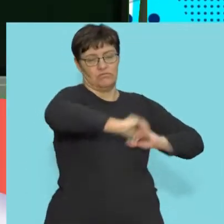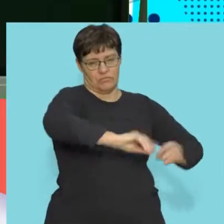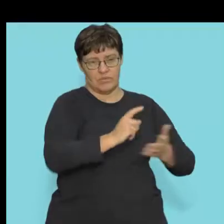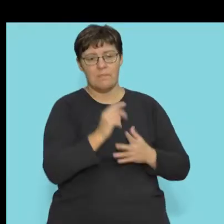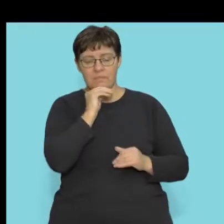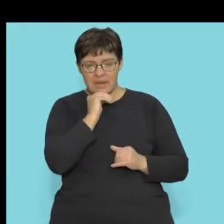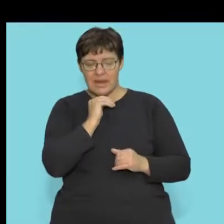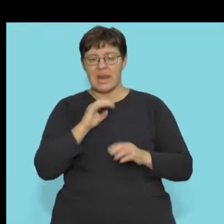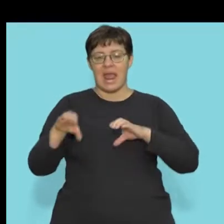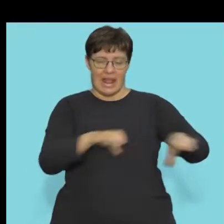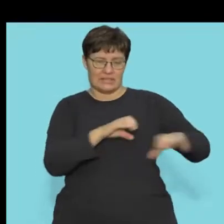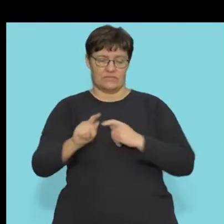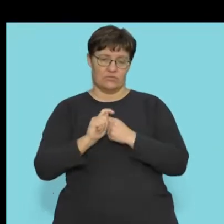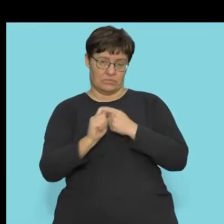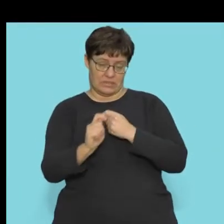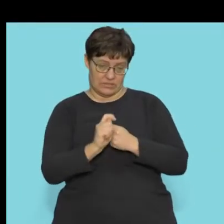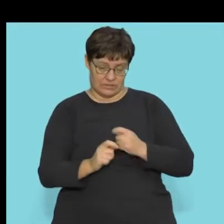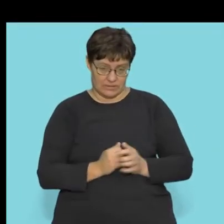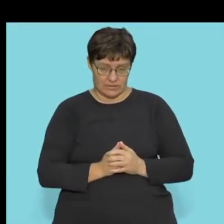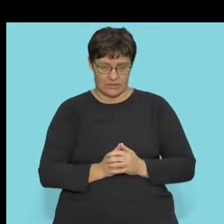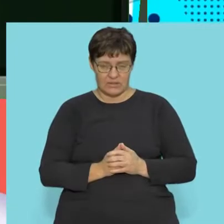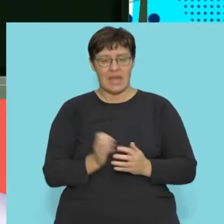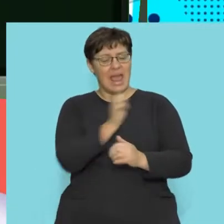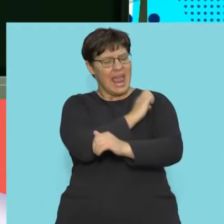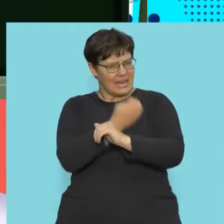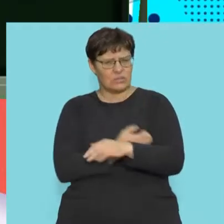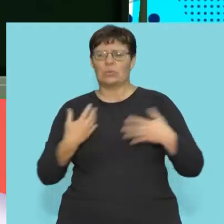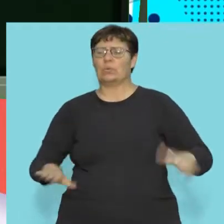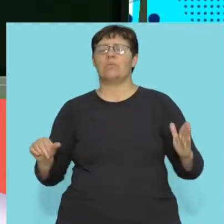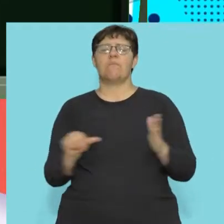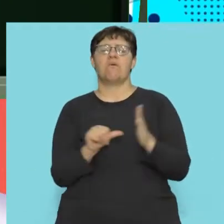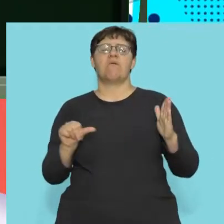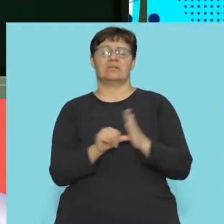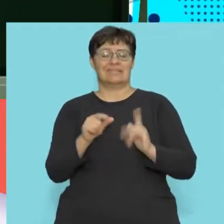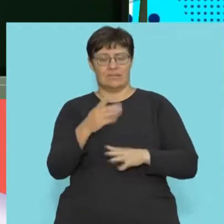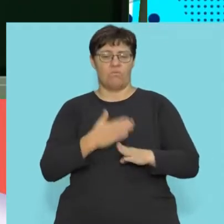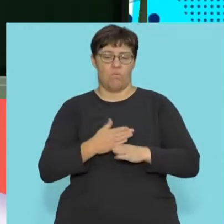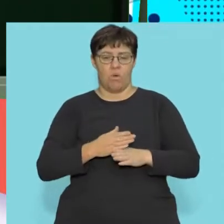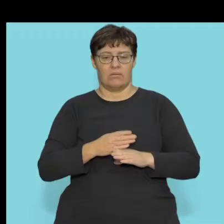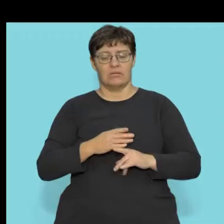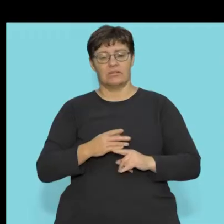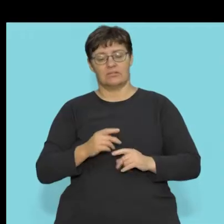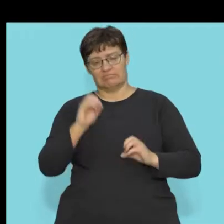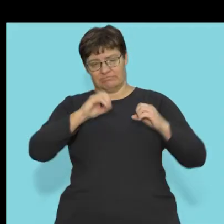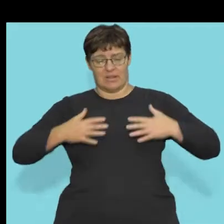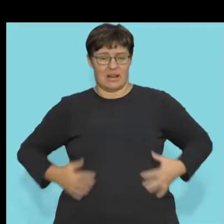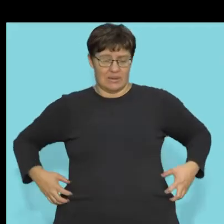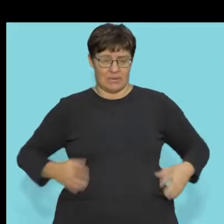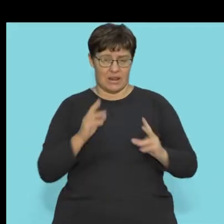And we refer to that as active transportation. So we see that energy is vital to many organisms